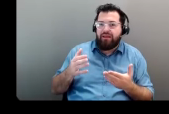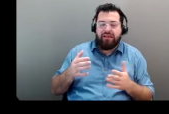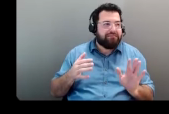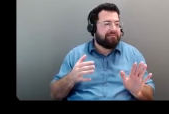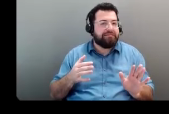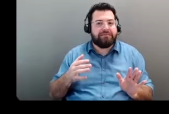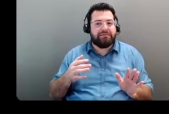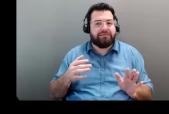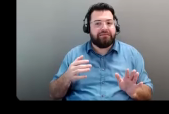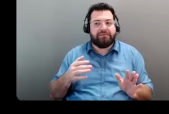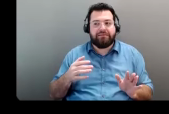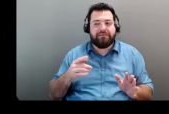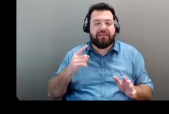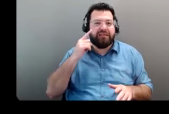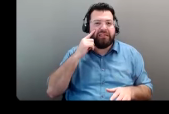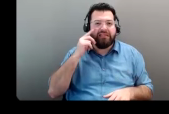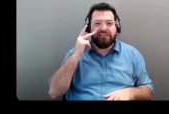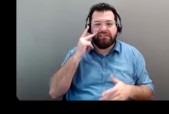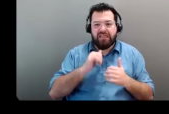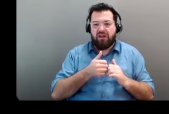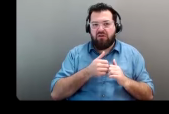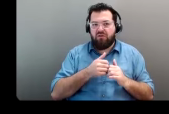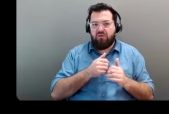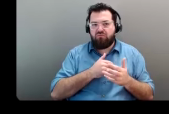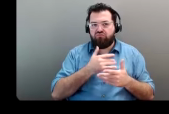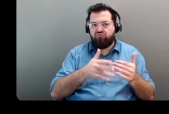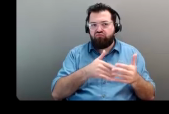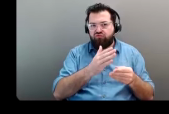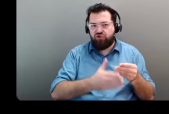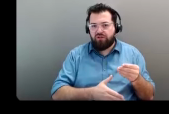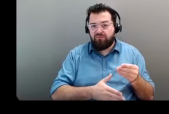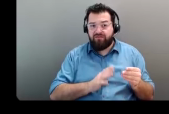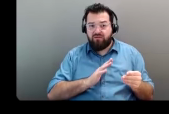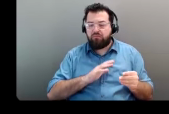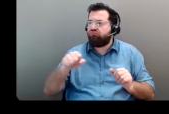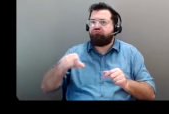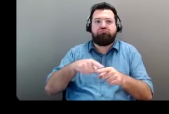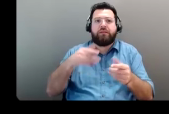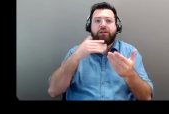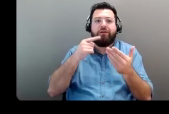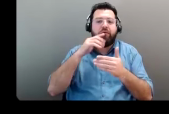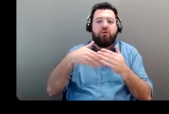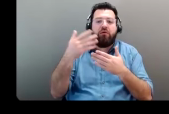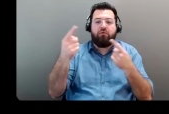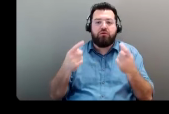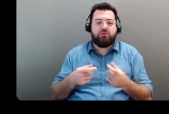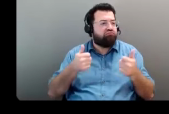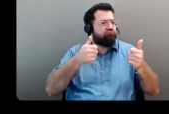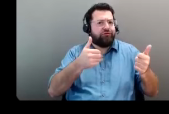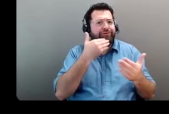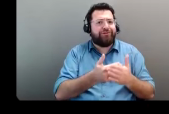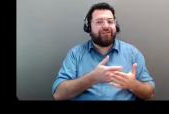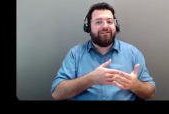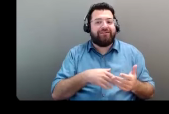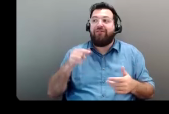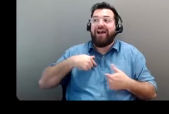a RSI or? little. Let's see how we finish up, Rick. Is that cool? Yeah, no, no, yeah, because thank you for all the questions. Like Yeah, no, it's good. I went on a whole thing there,